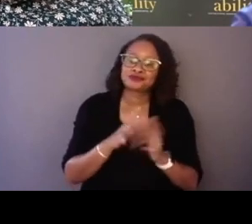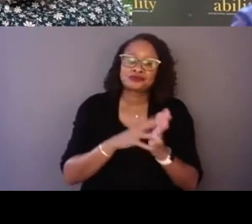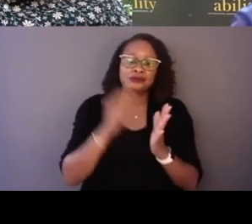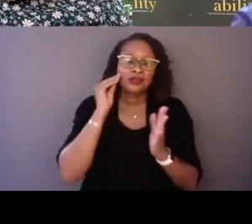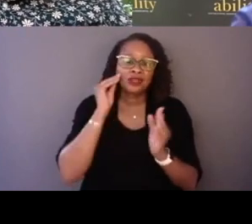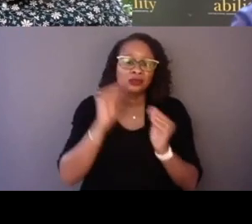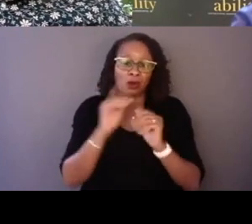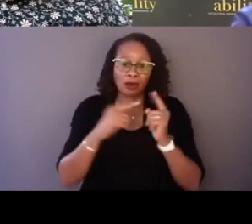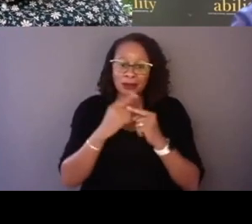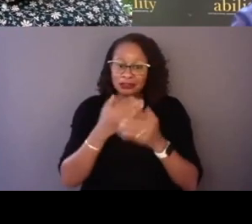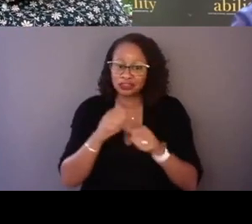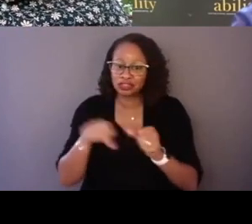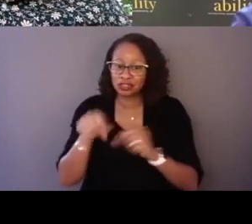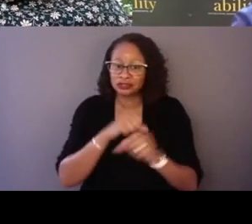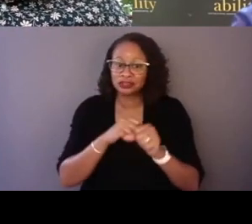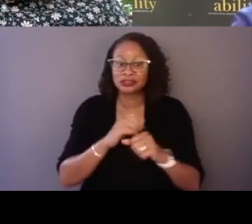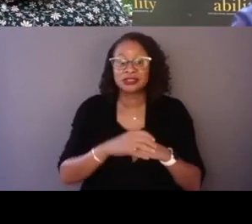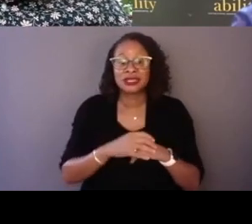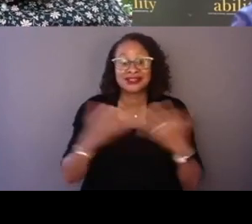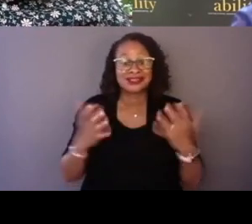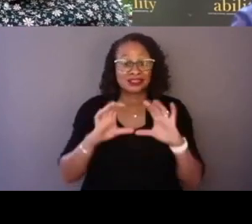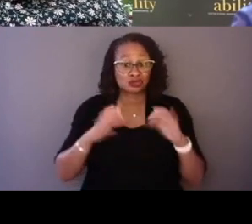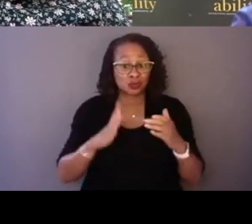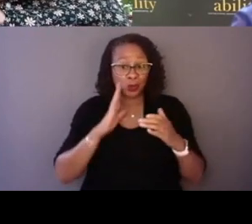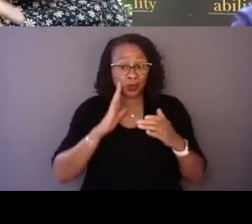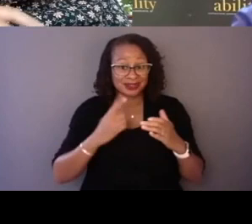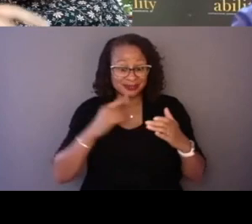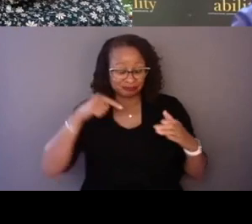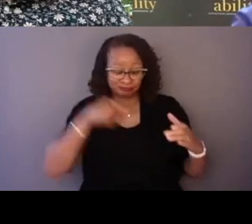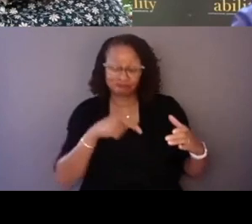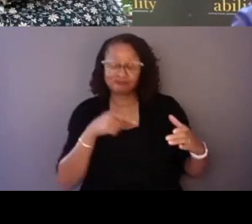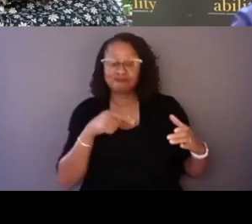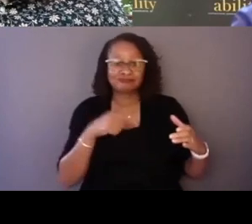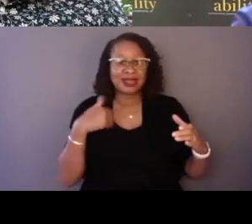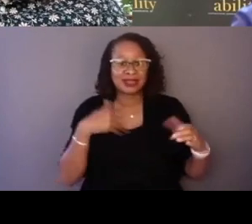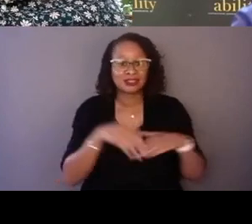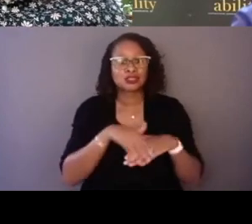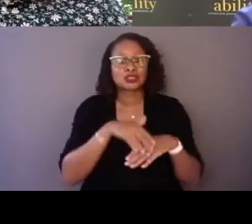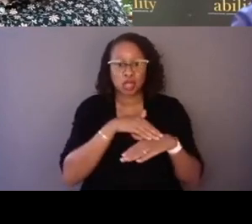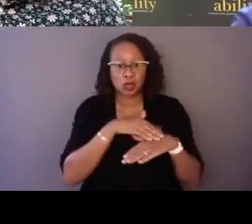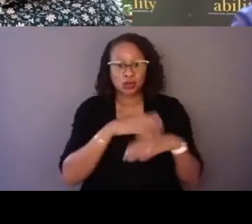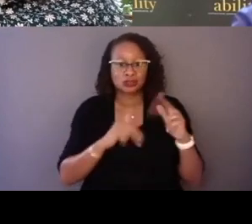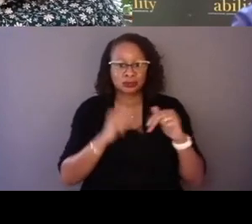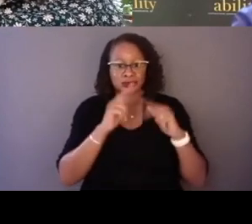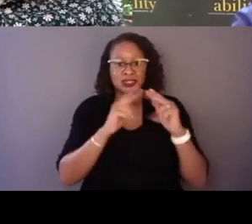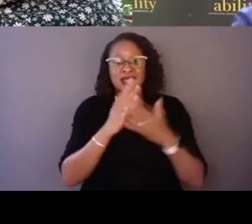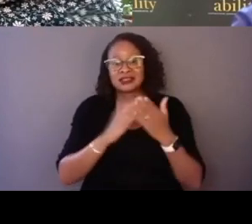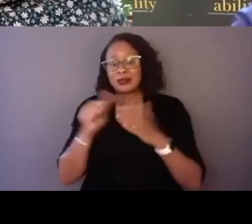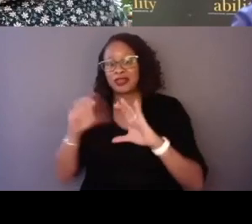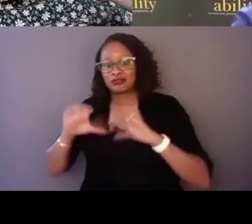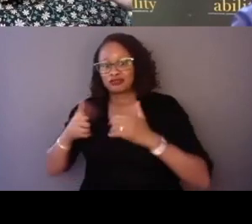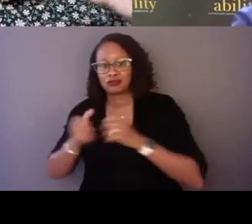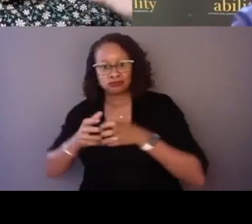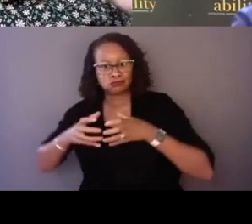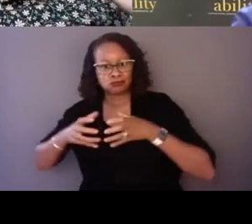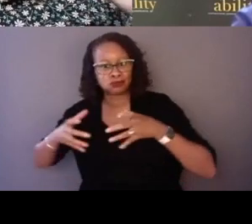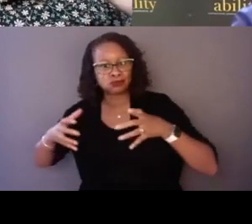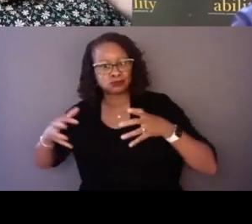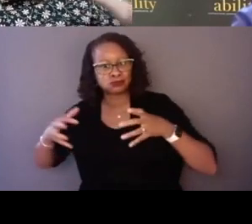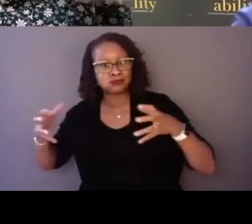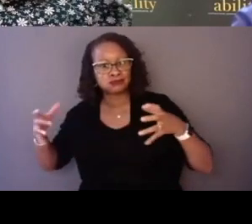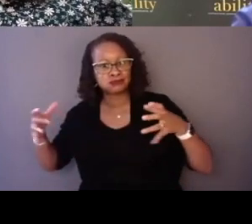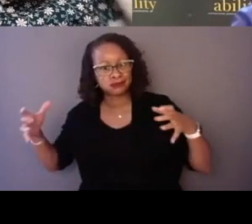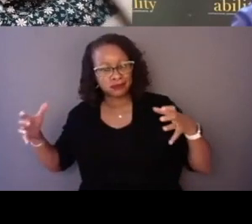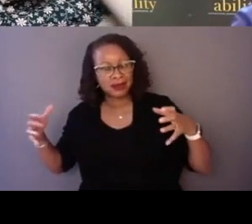each other. And so this group, I will say, has been slow to build. Some of our other groups have really had quite a